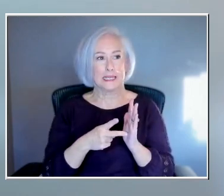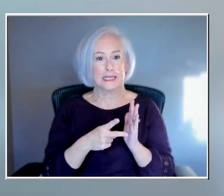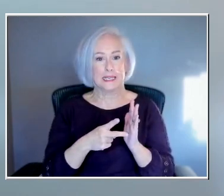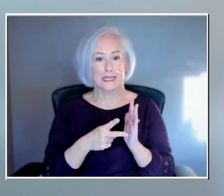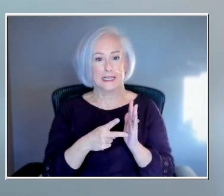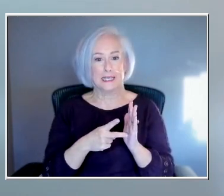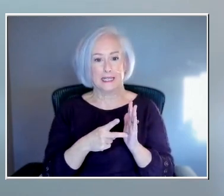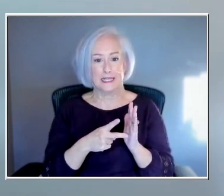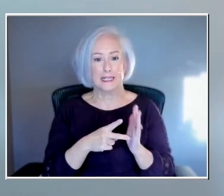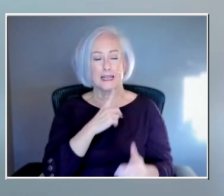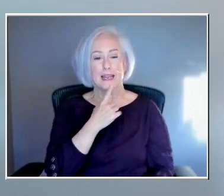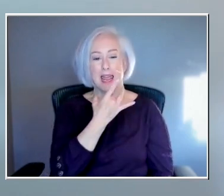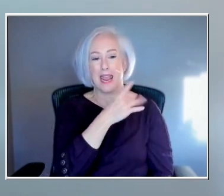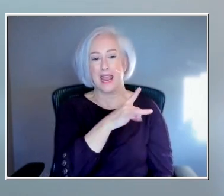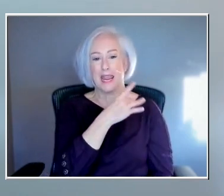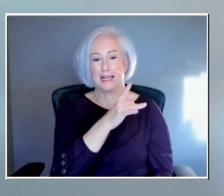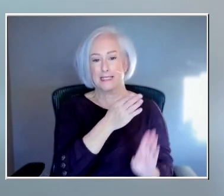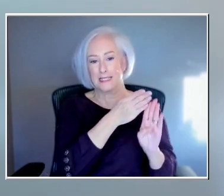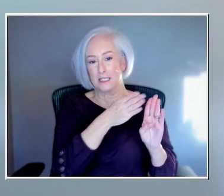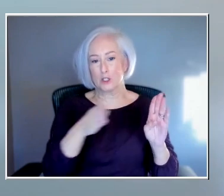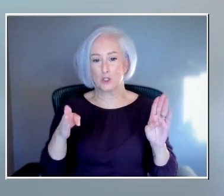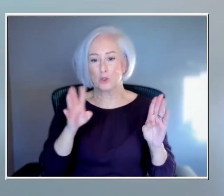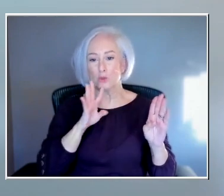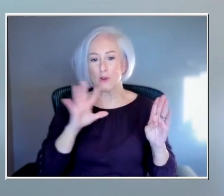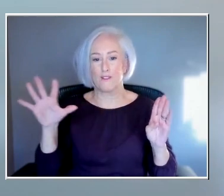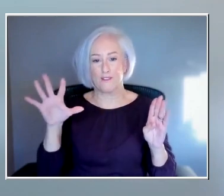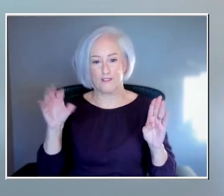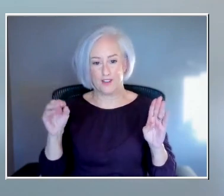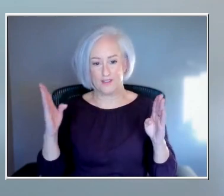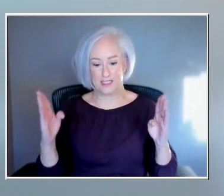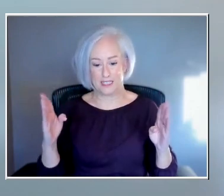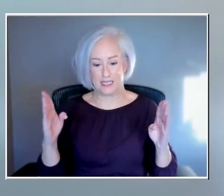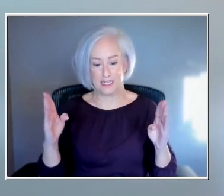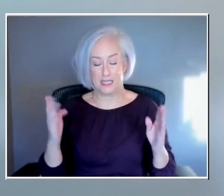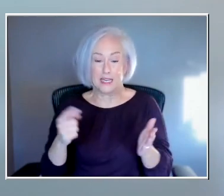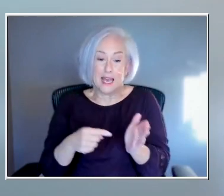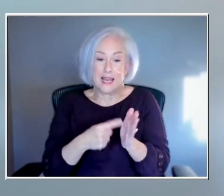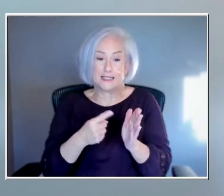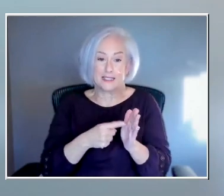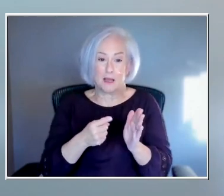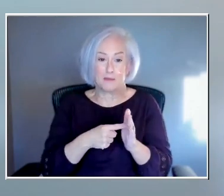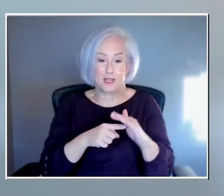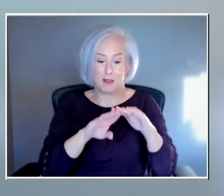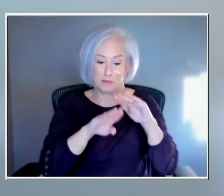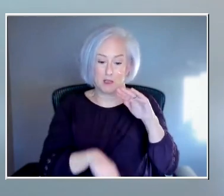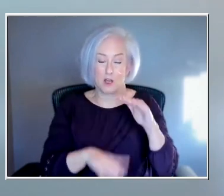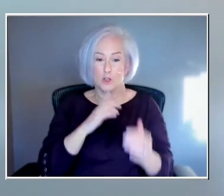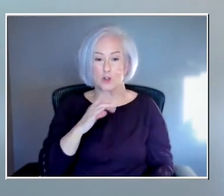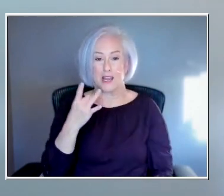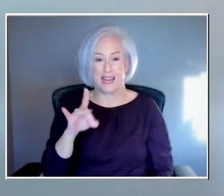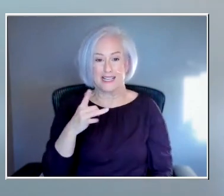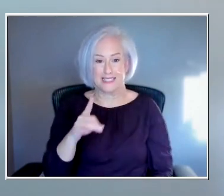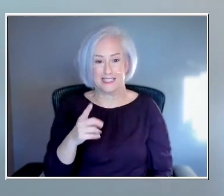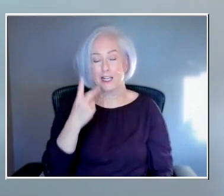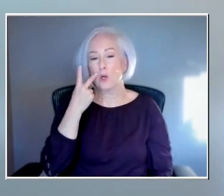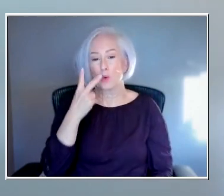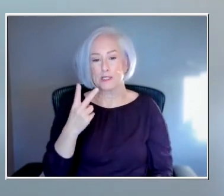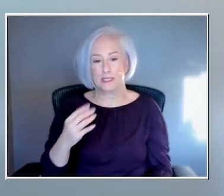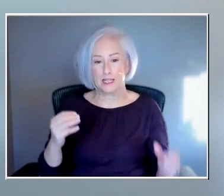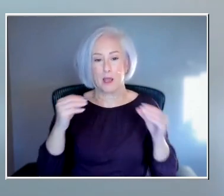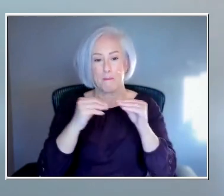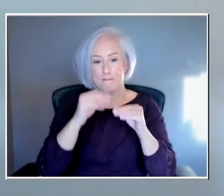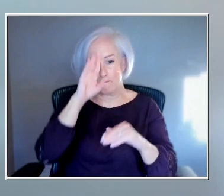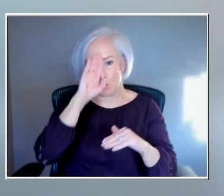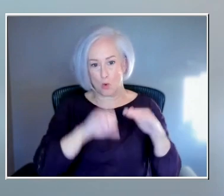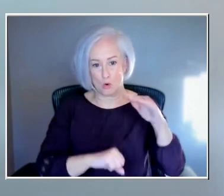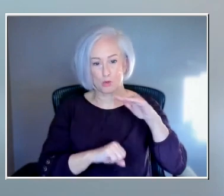ages 18 to 50 years of age, and even in pediatric cases younger than that, we're starting to see increase in incidence